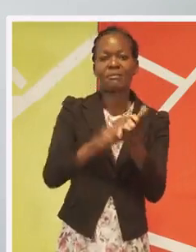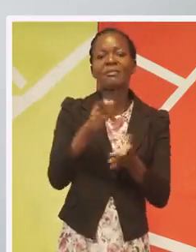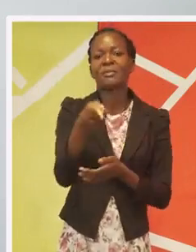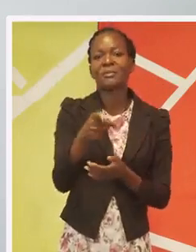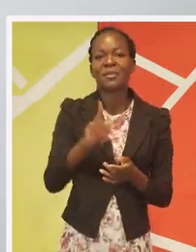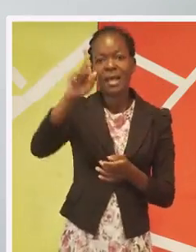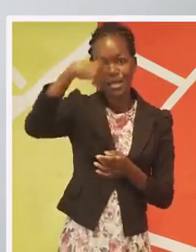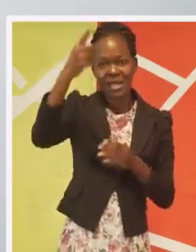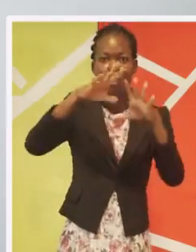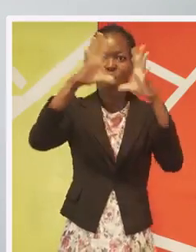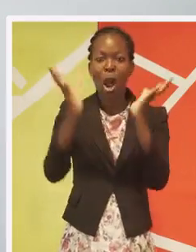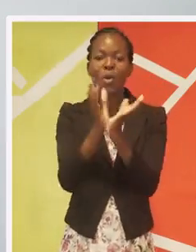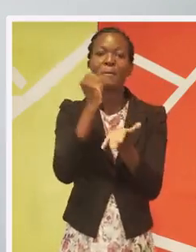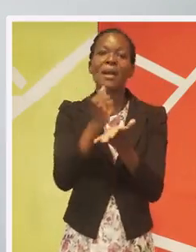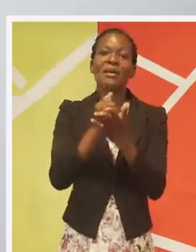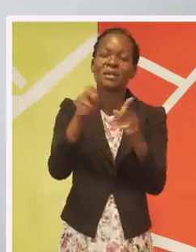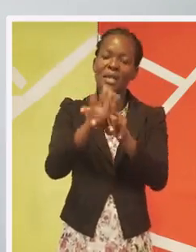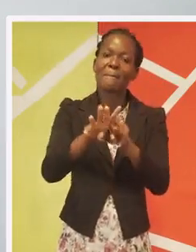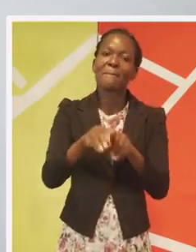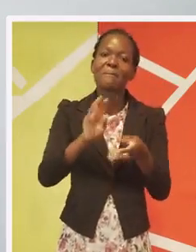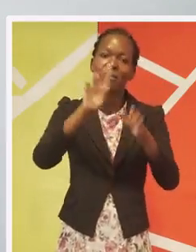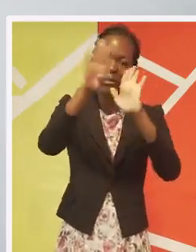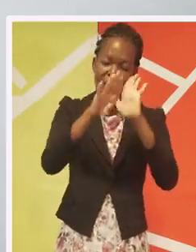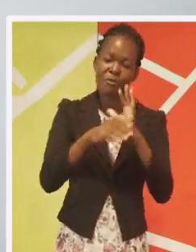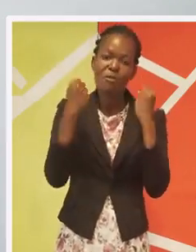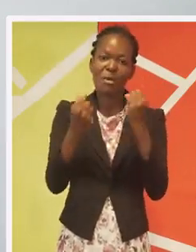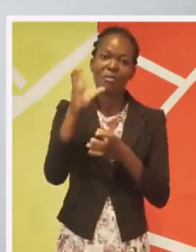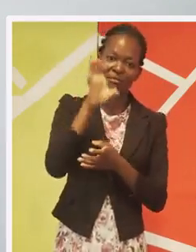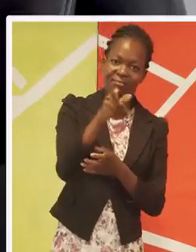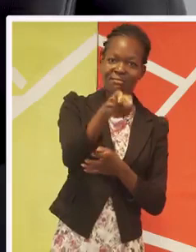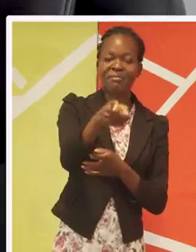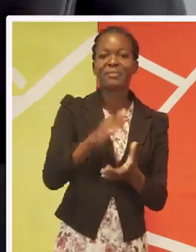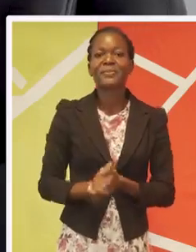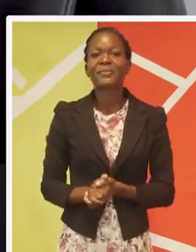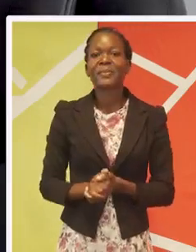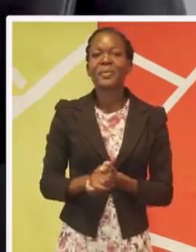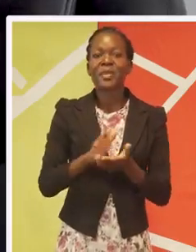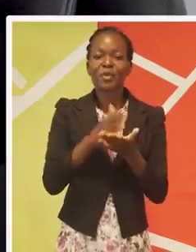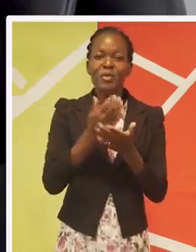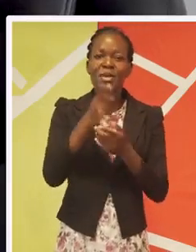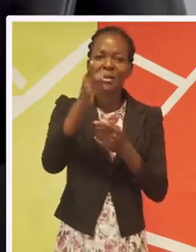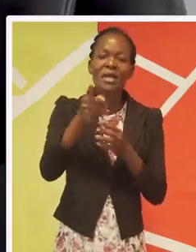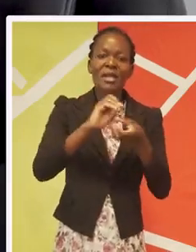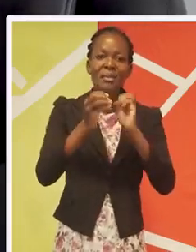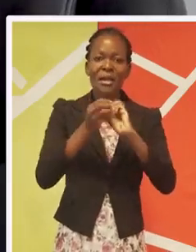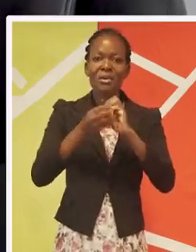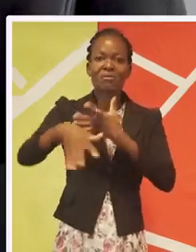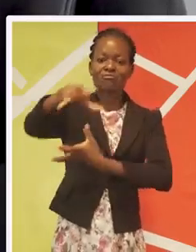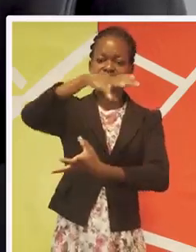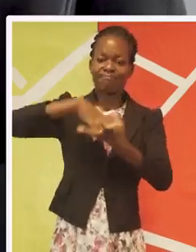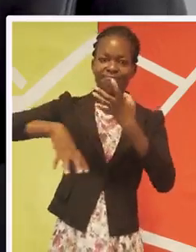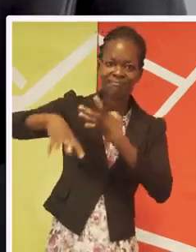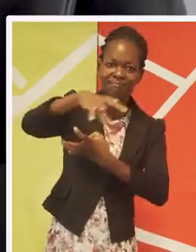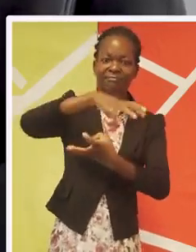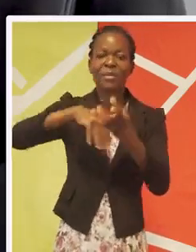development countries. So the IMF basically offers countries with failing economies loans to pull them out of the crisis that